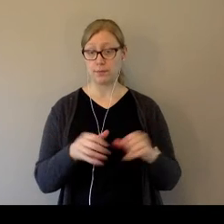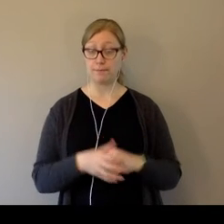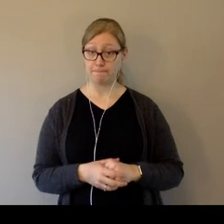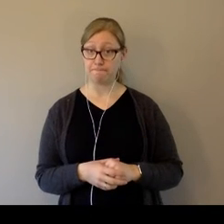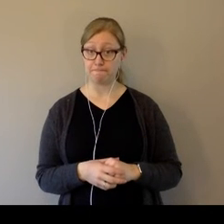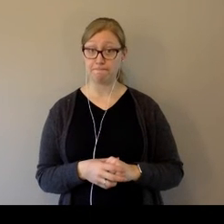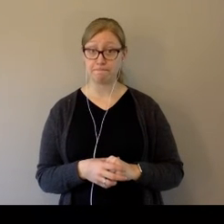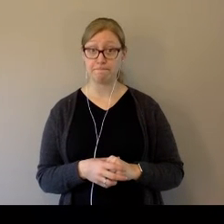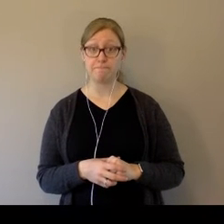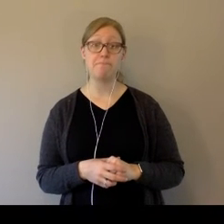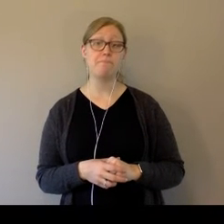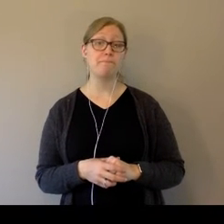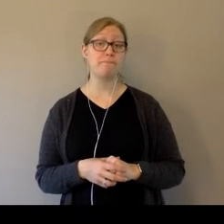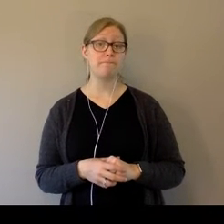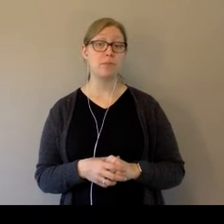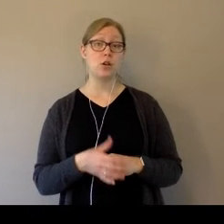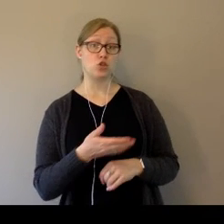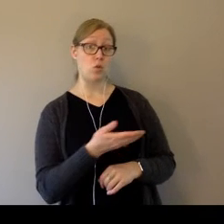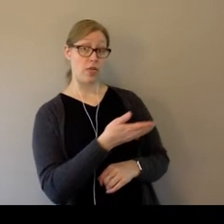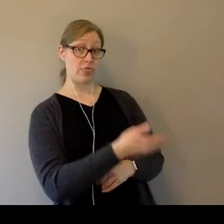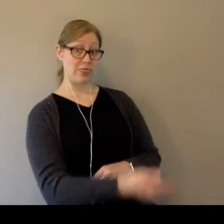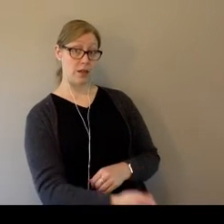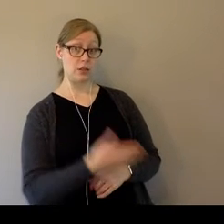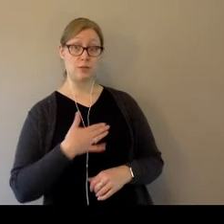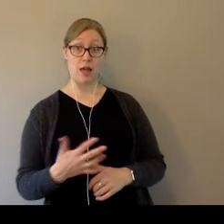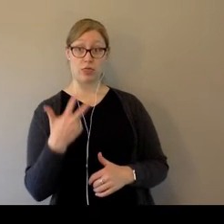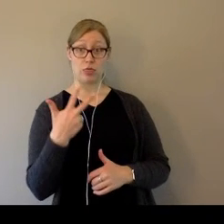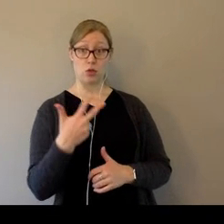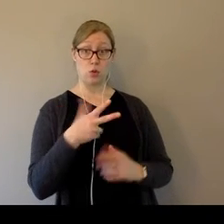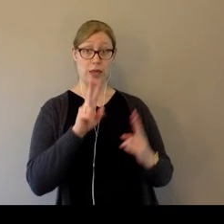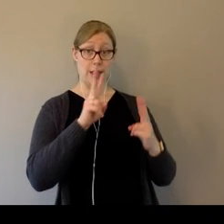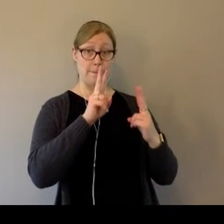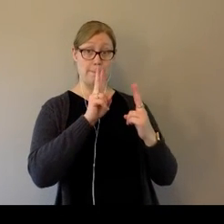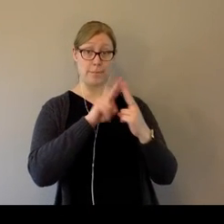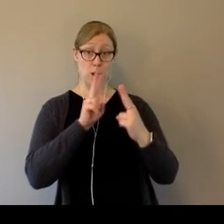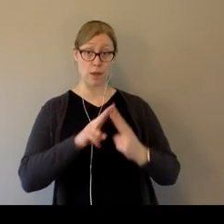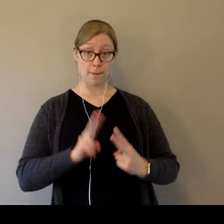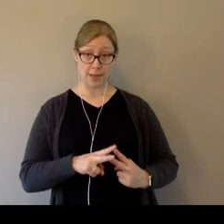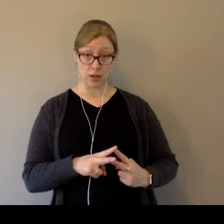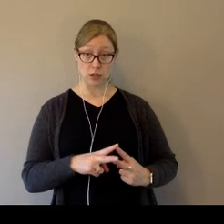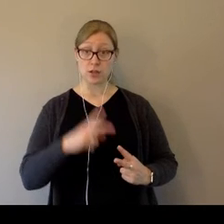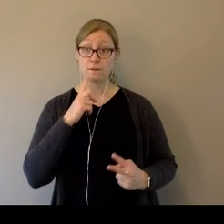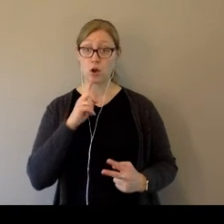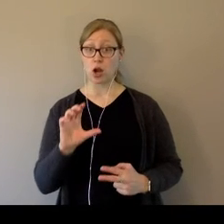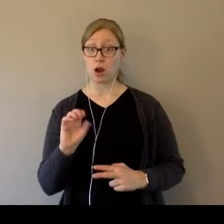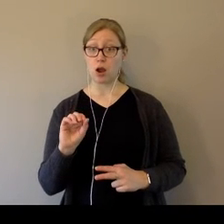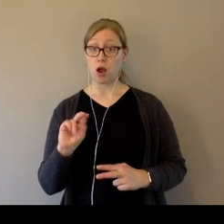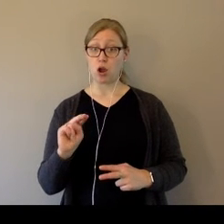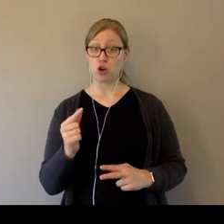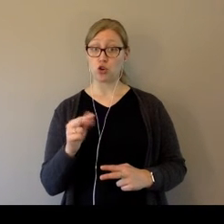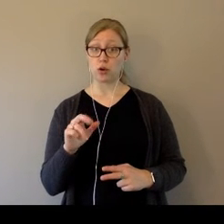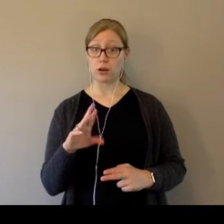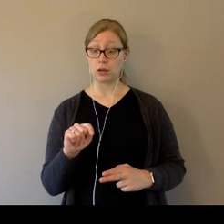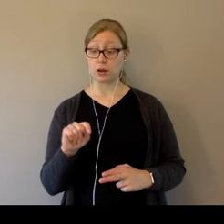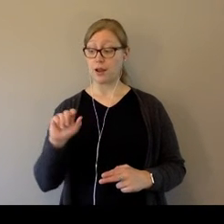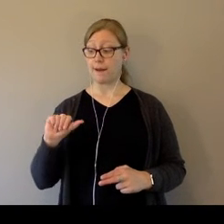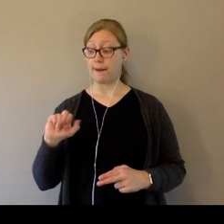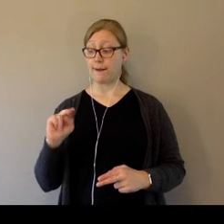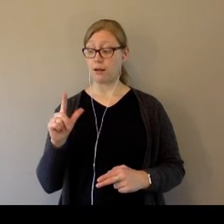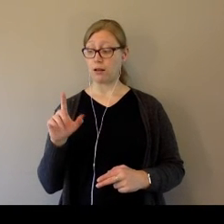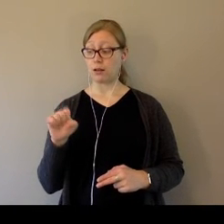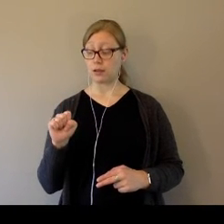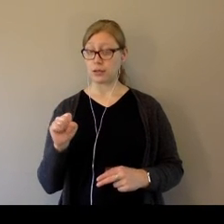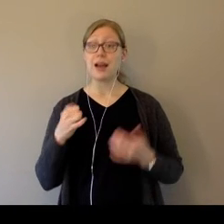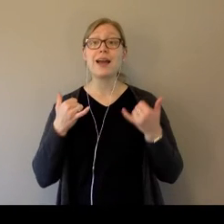R. So there's my 3 pairs of congruent angles, and now I have to show that the sides are in proportion.